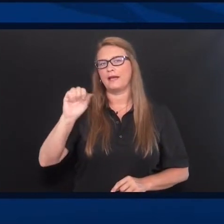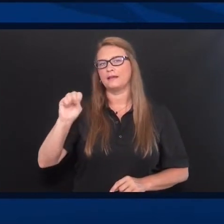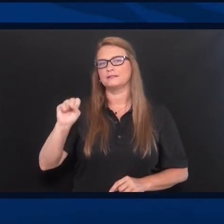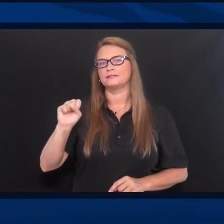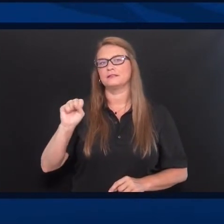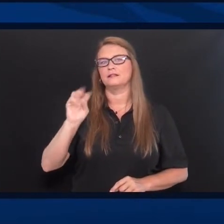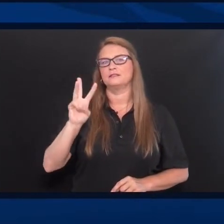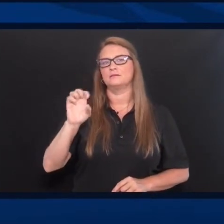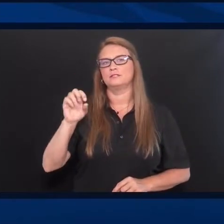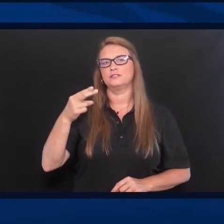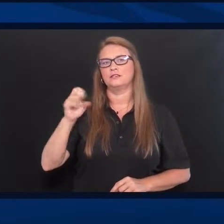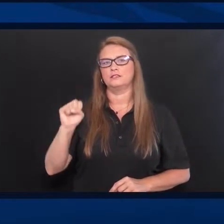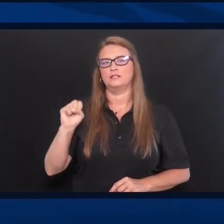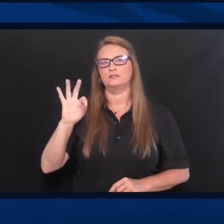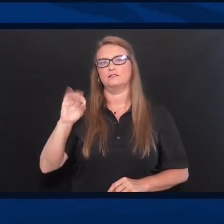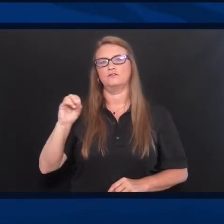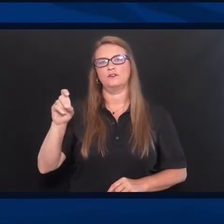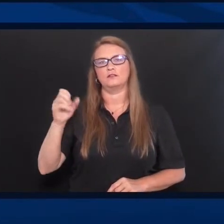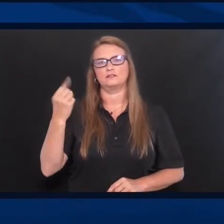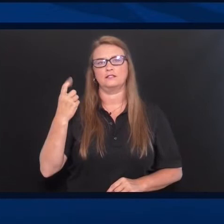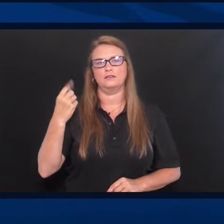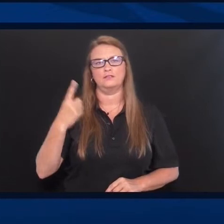Fox 11.